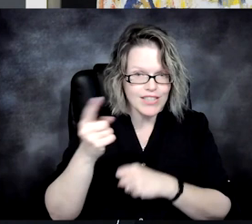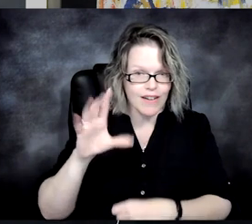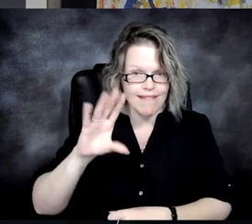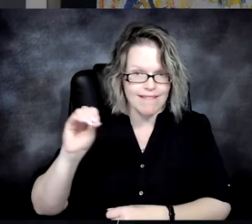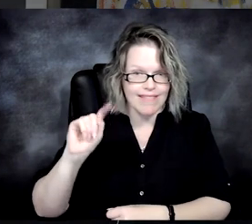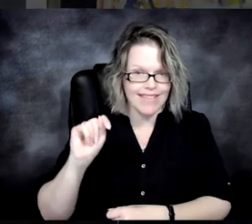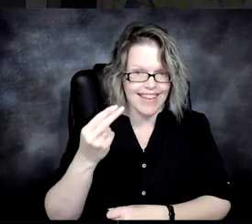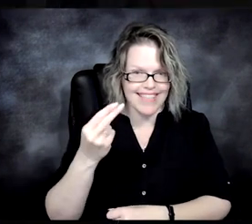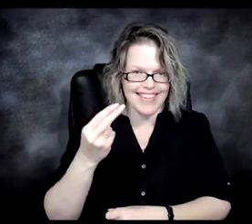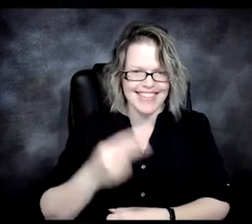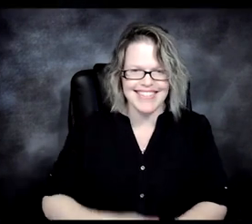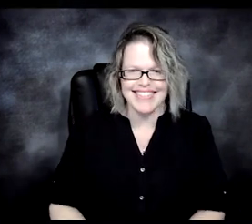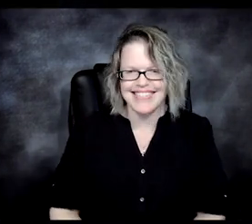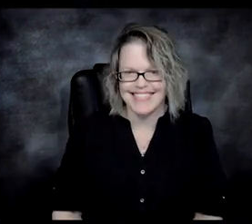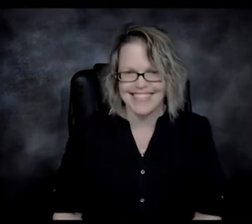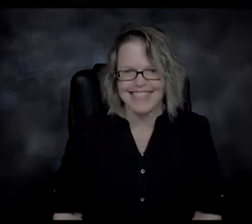year.